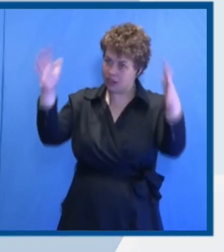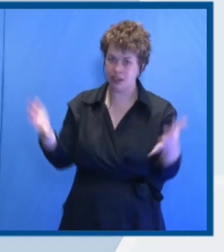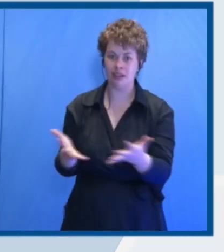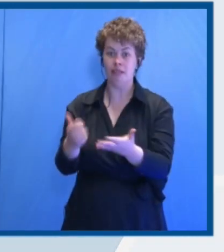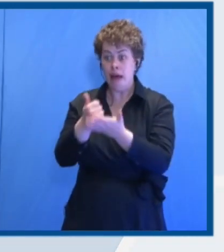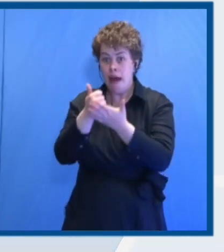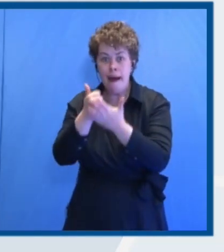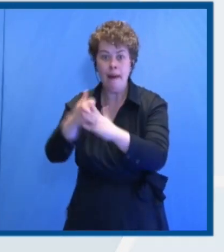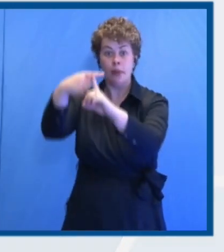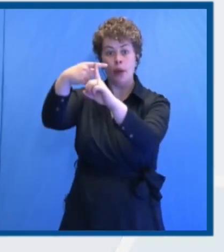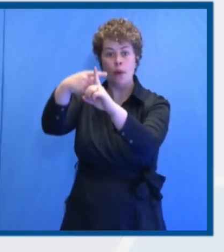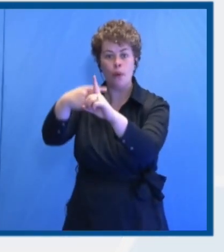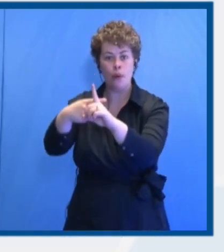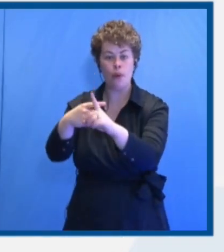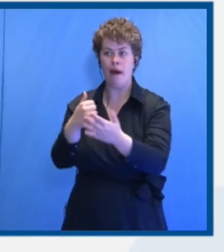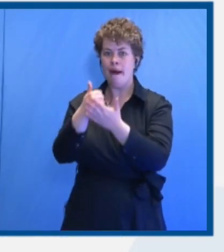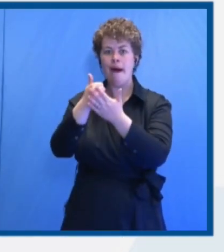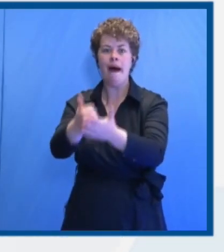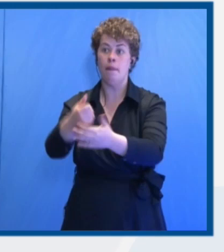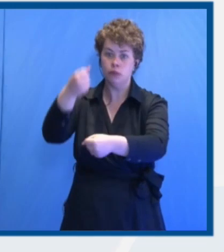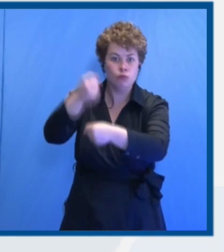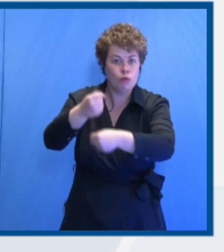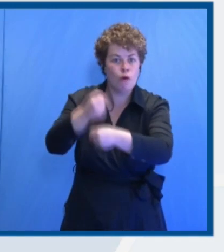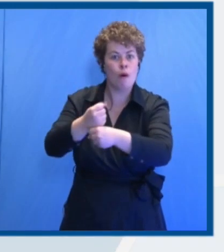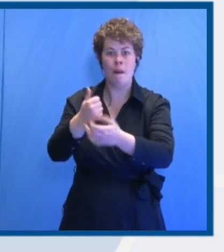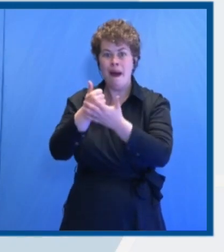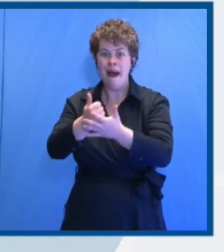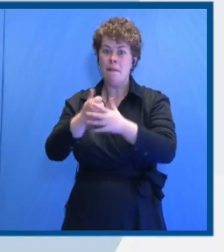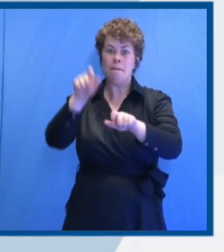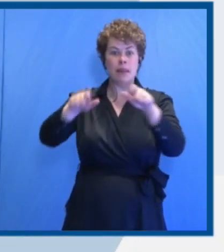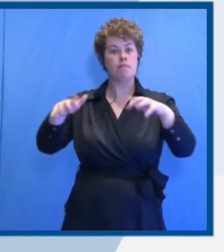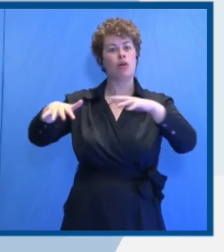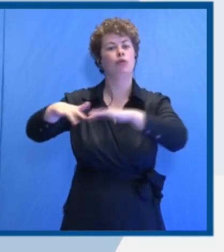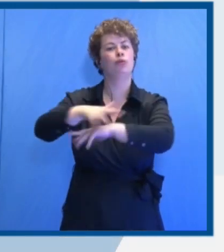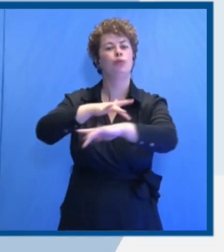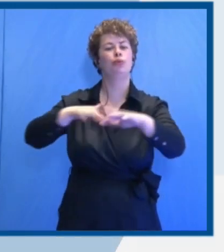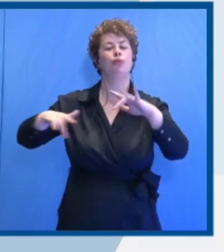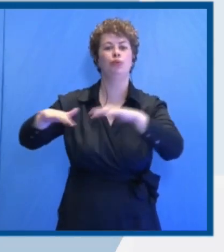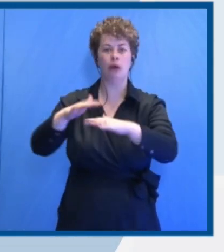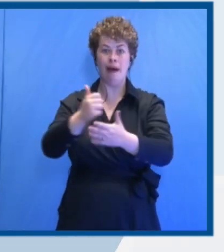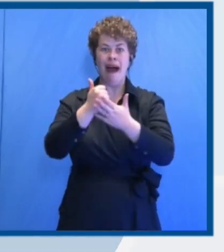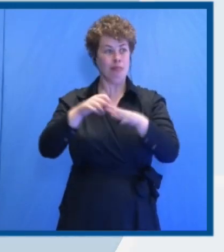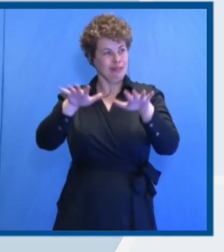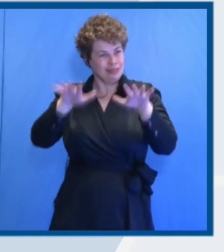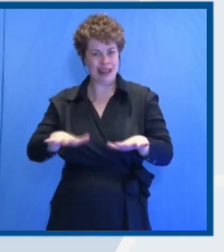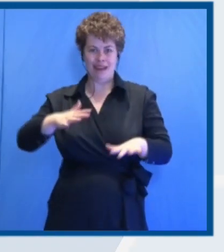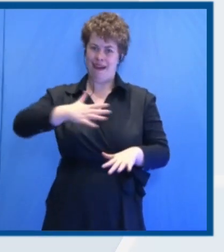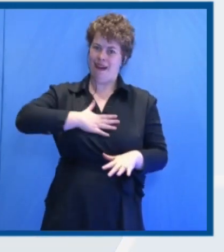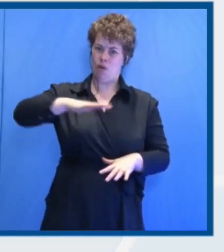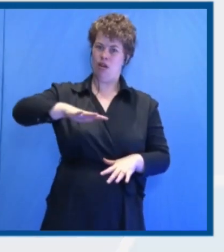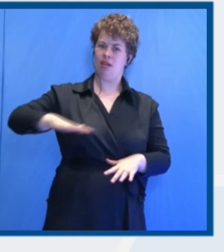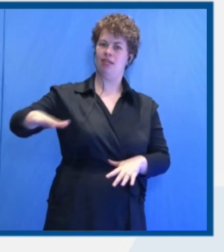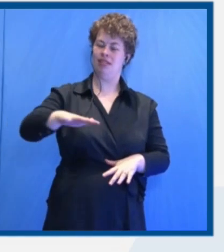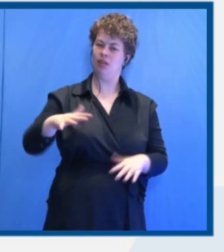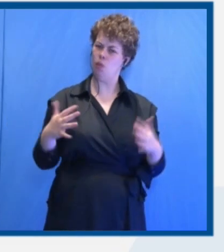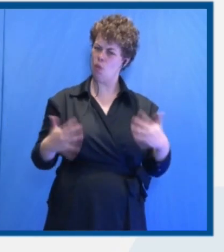bringing together and creating social cohesion in these communities and reducing the social tensions that have been existing there. Perhaps